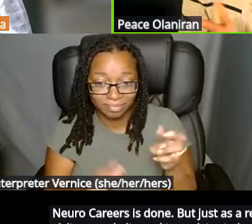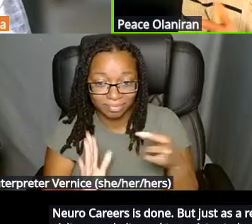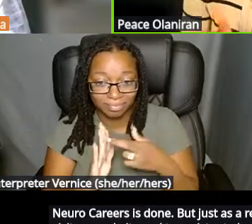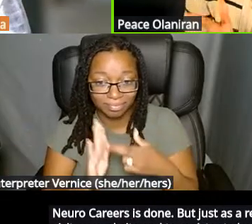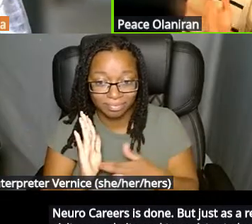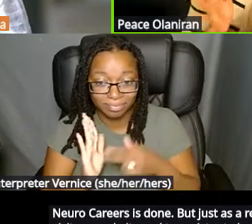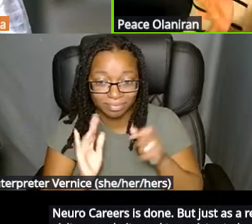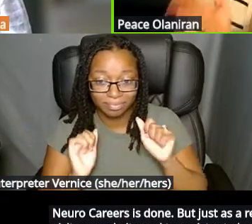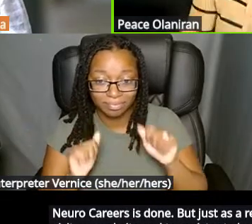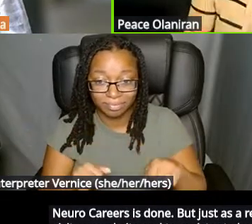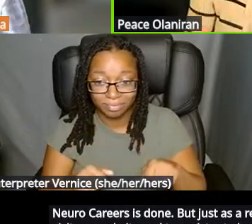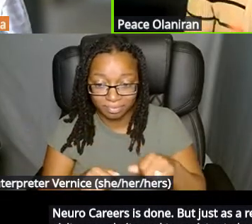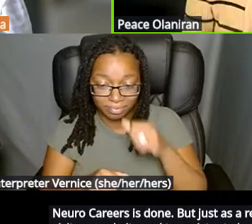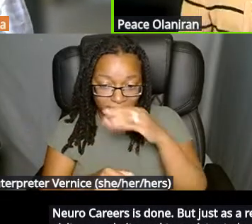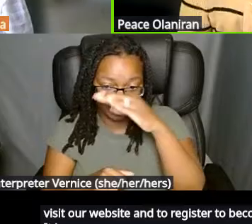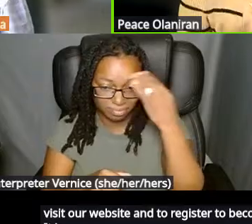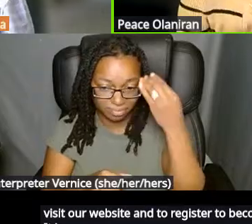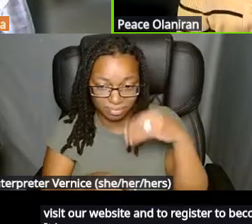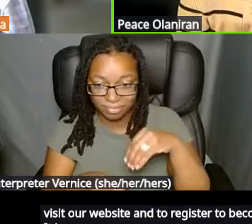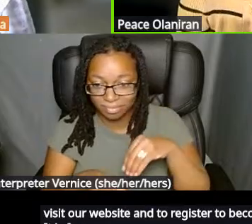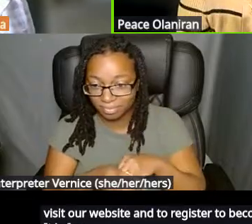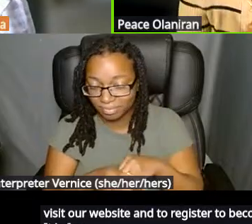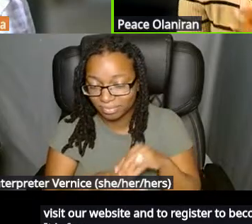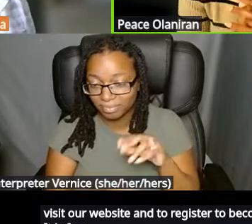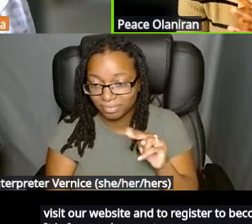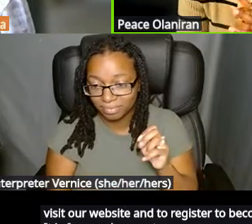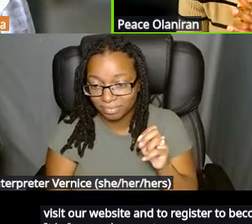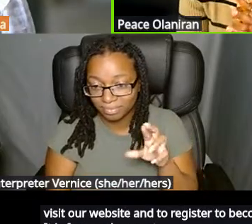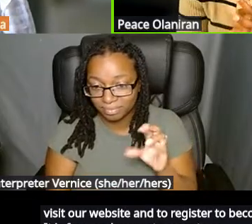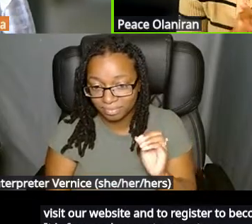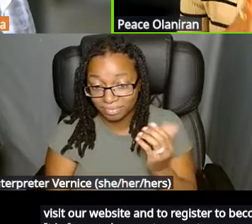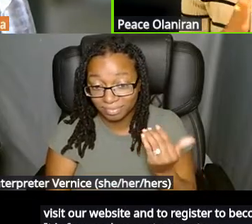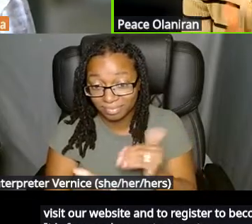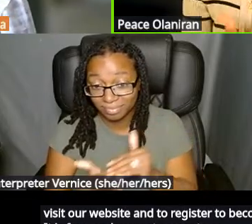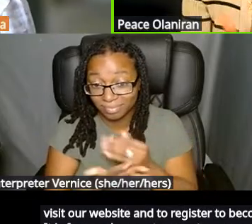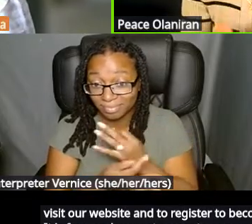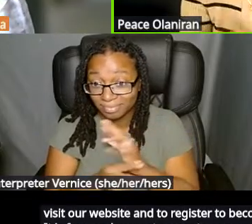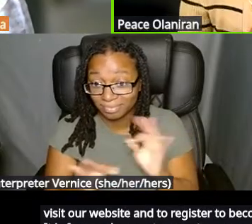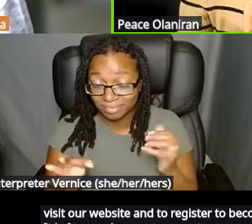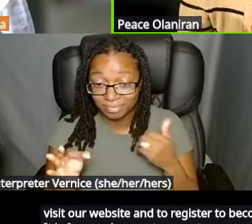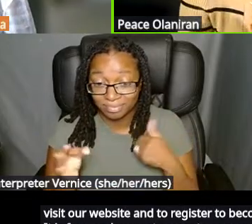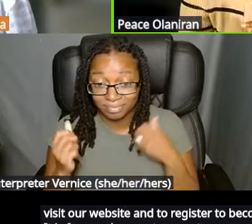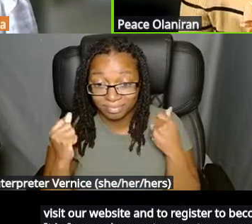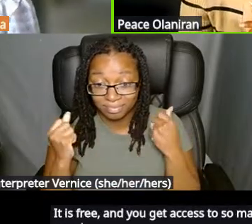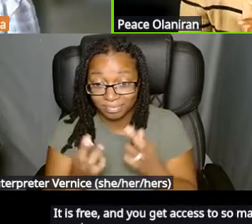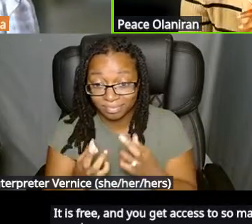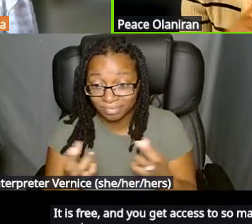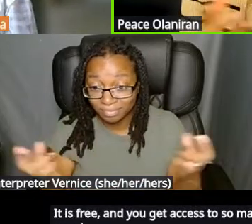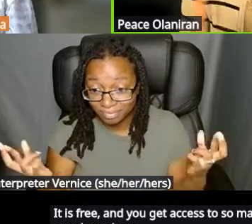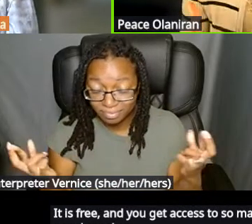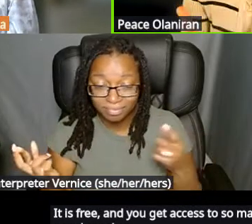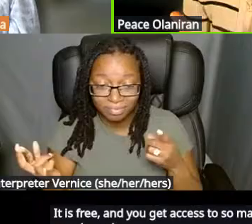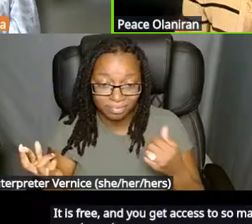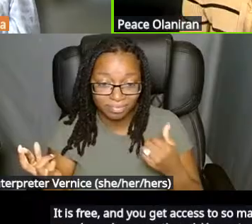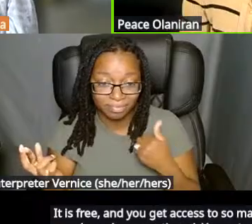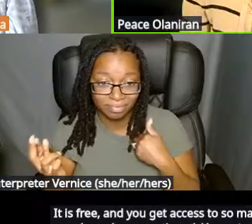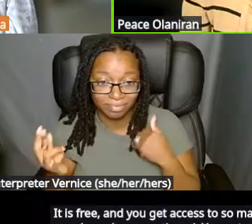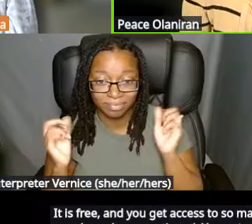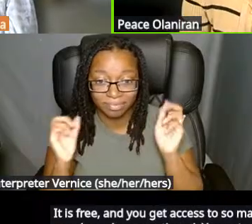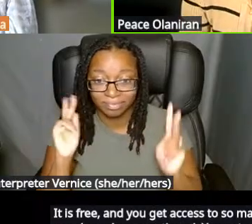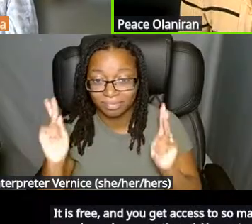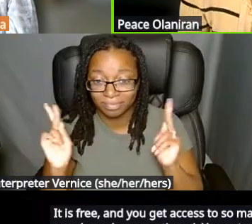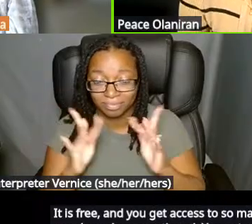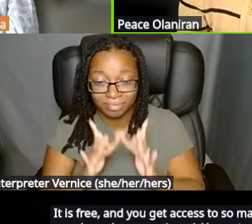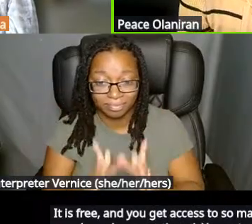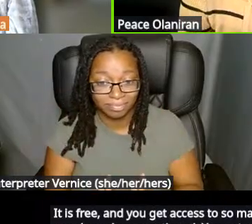Neuro. Again, it is free and you get access to so many resources, and kind of like what our panel speakers mentioned, you get a network of people that you can